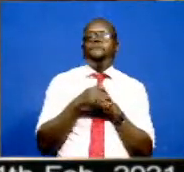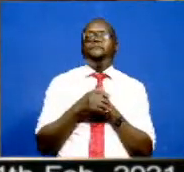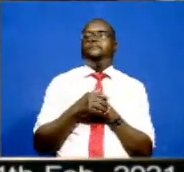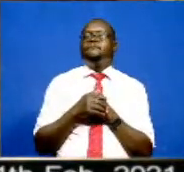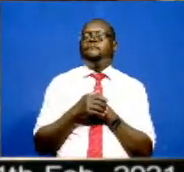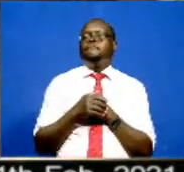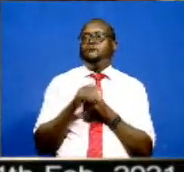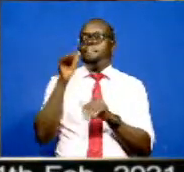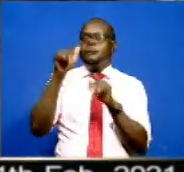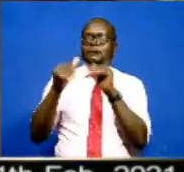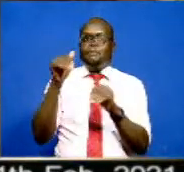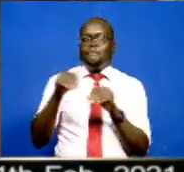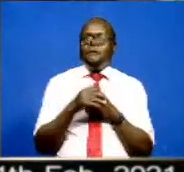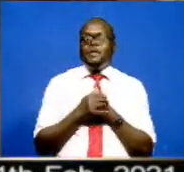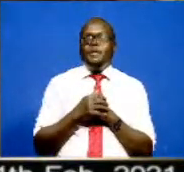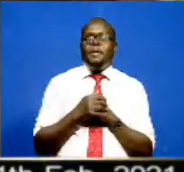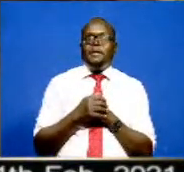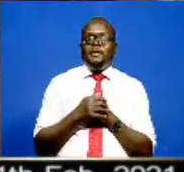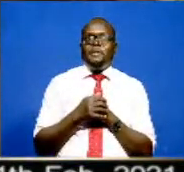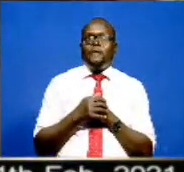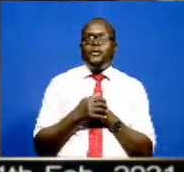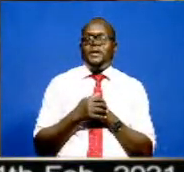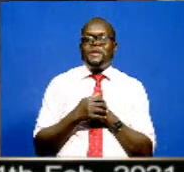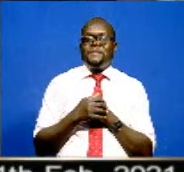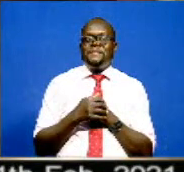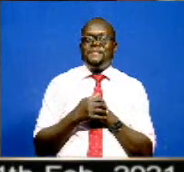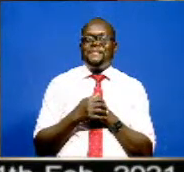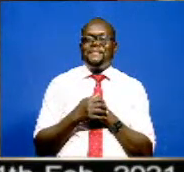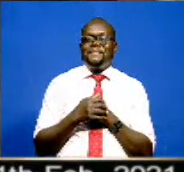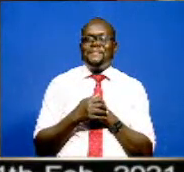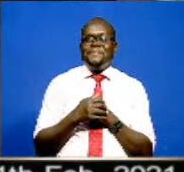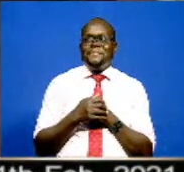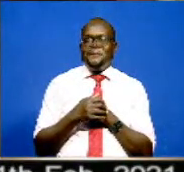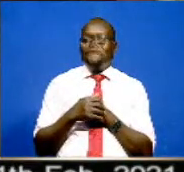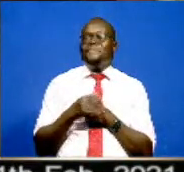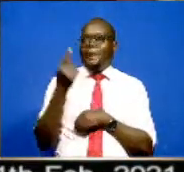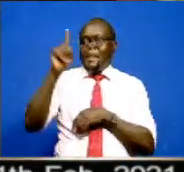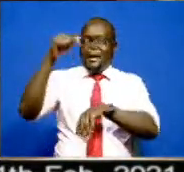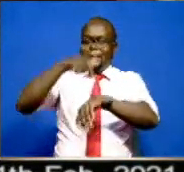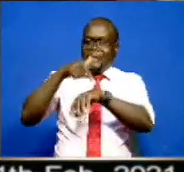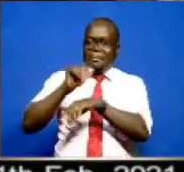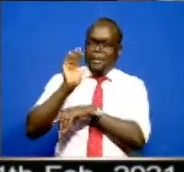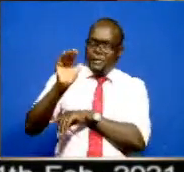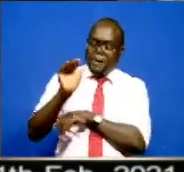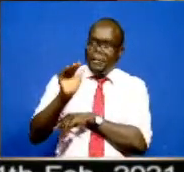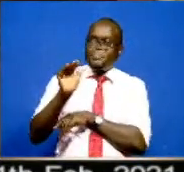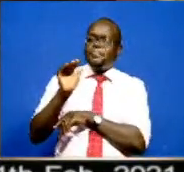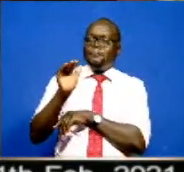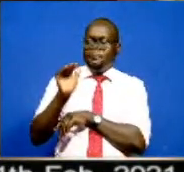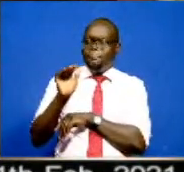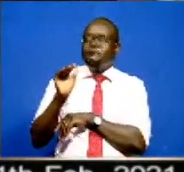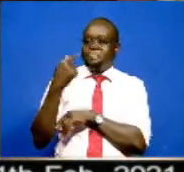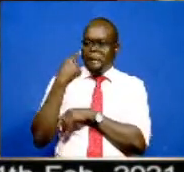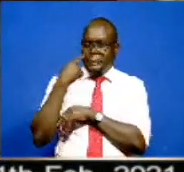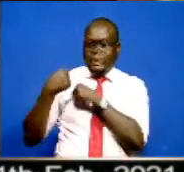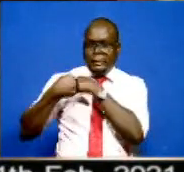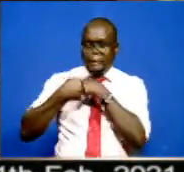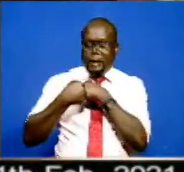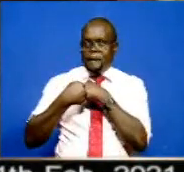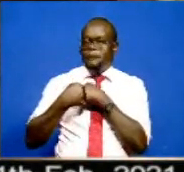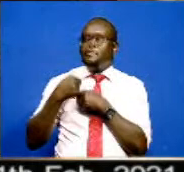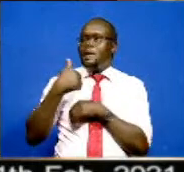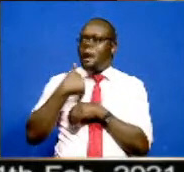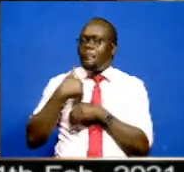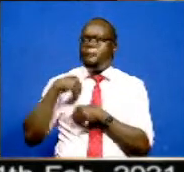voters. So it's an important time, and I would want to ask, I know the committee has not had challenges. We've had to make